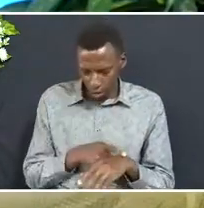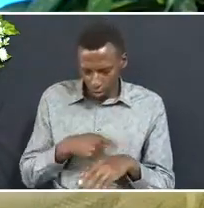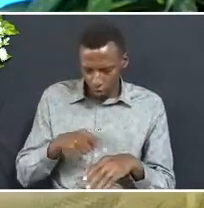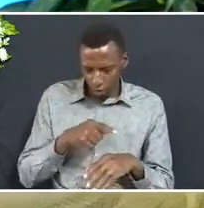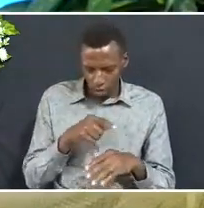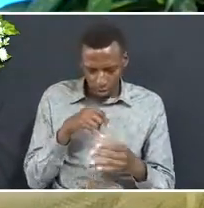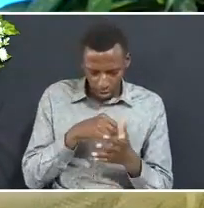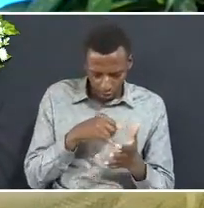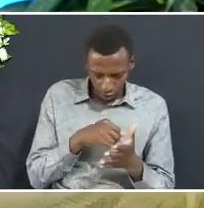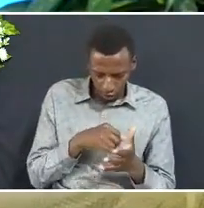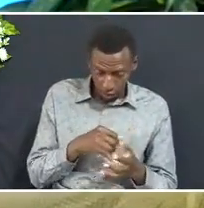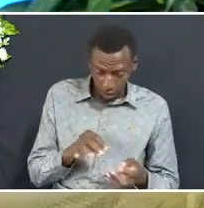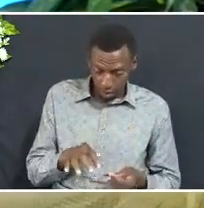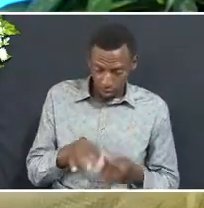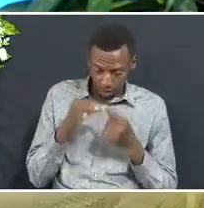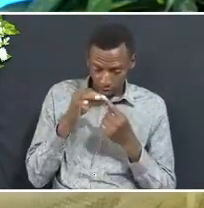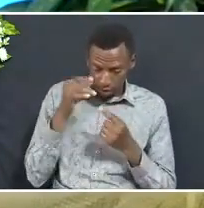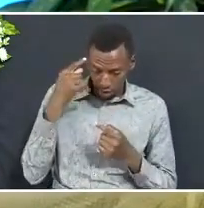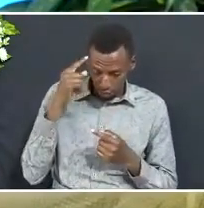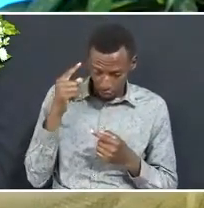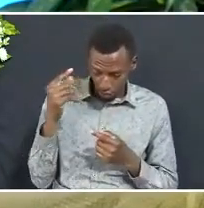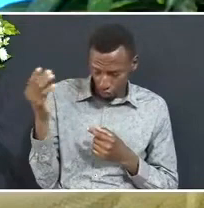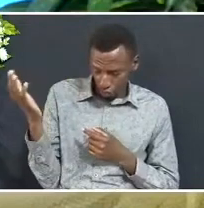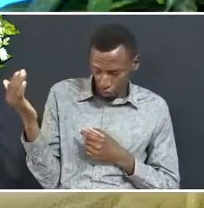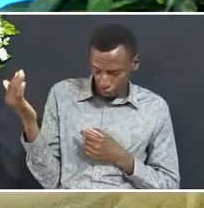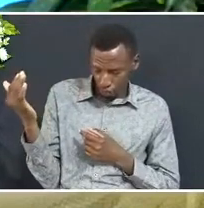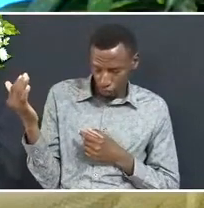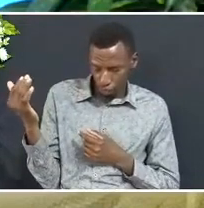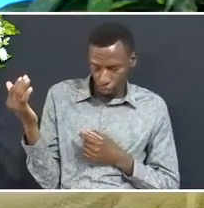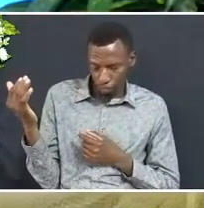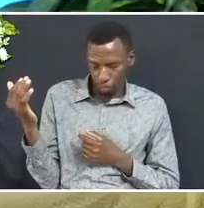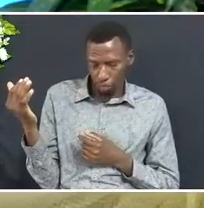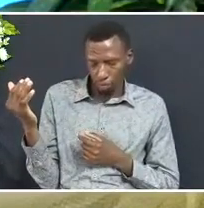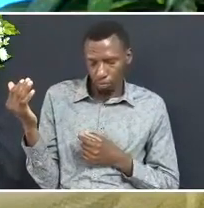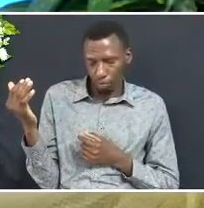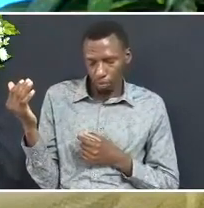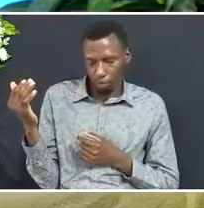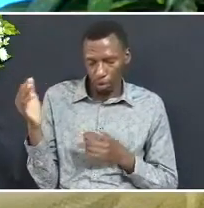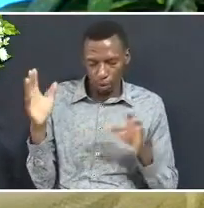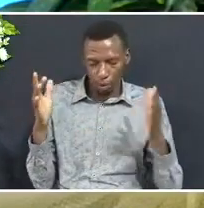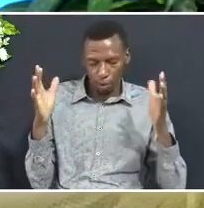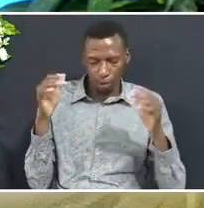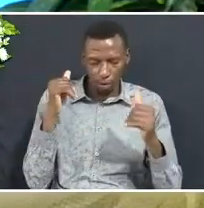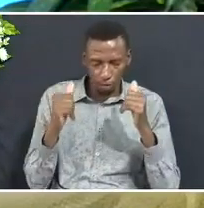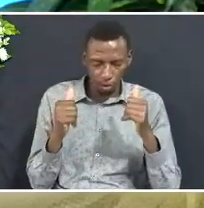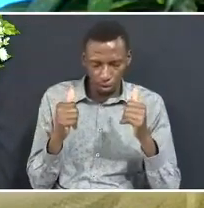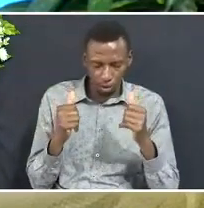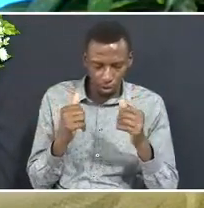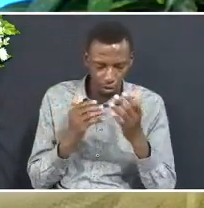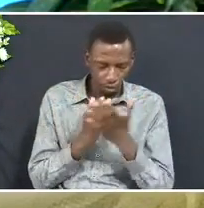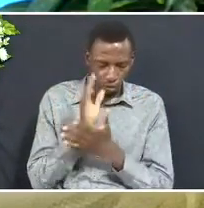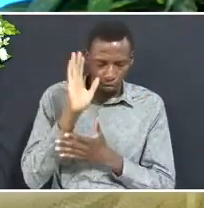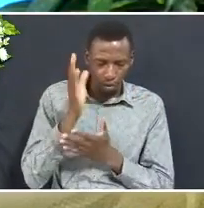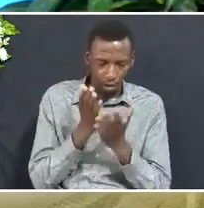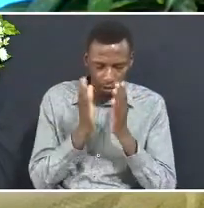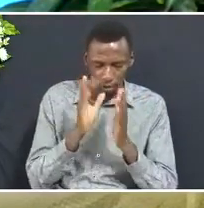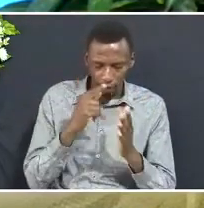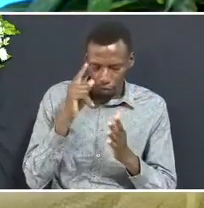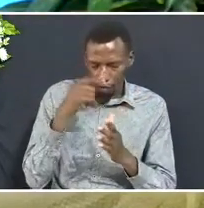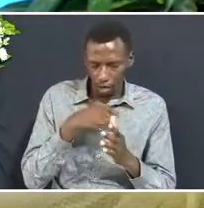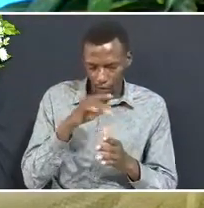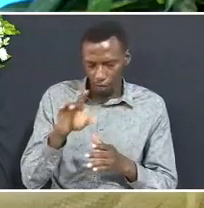get involved, especially for the forthcoming net event that will be conducted by your servant, whom you have